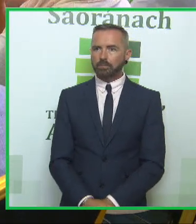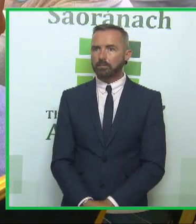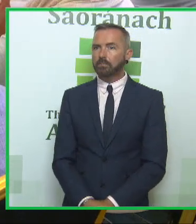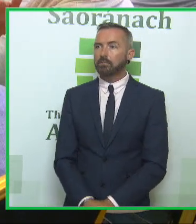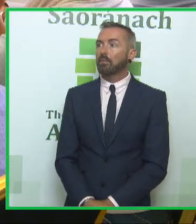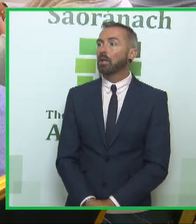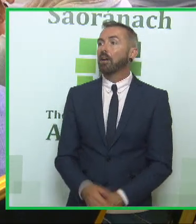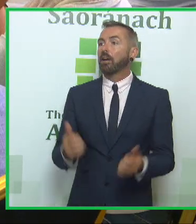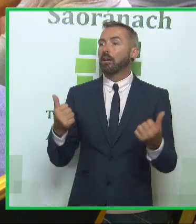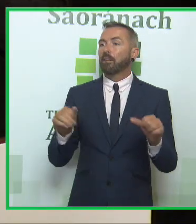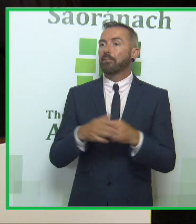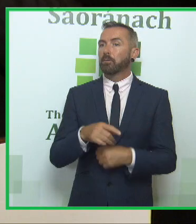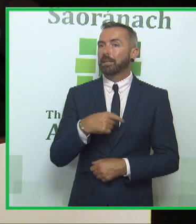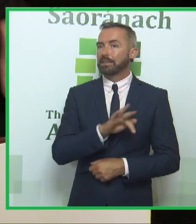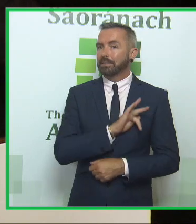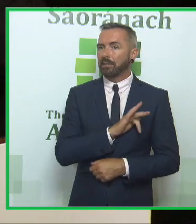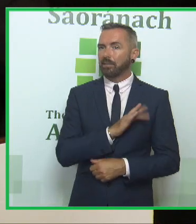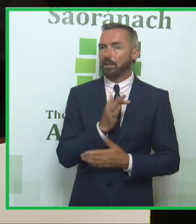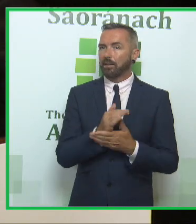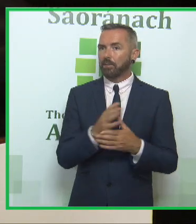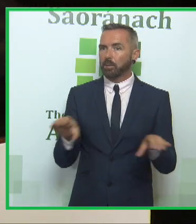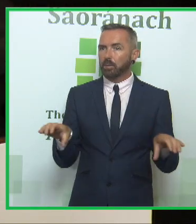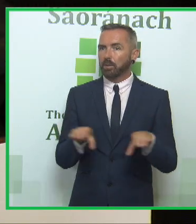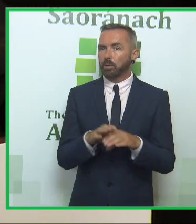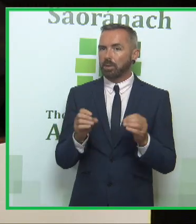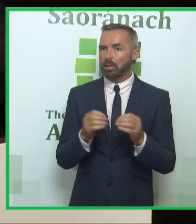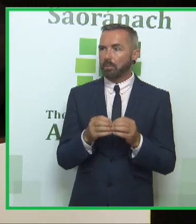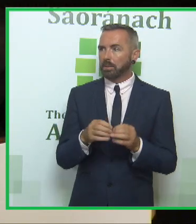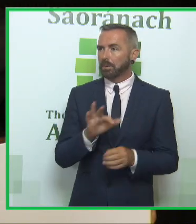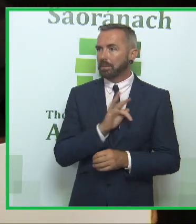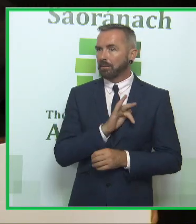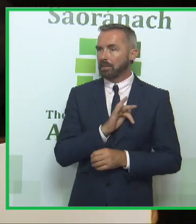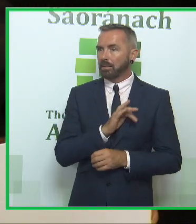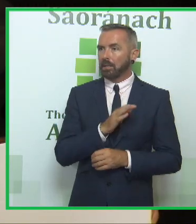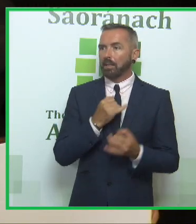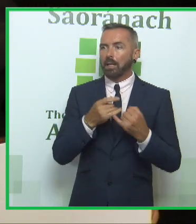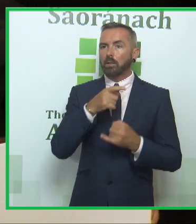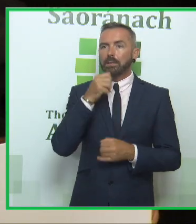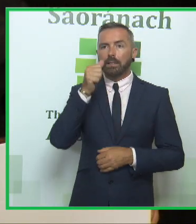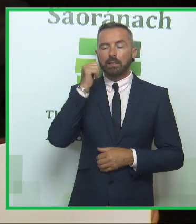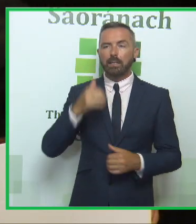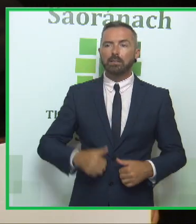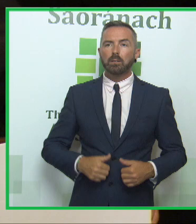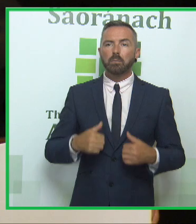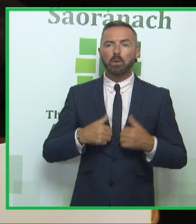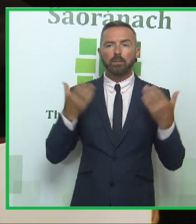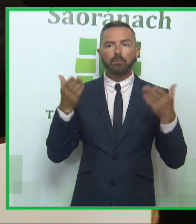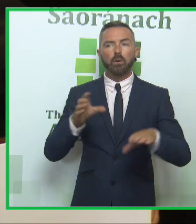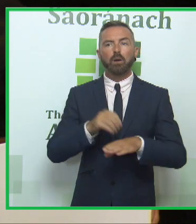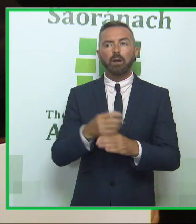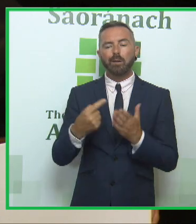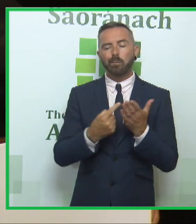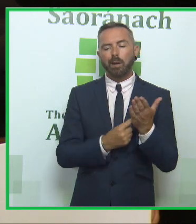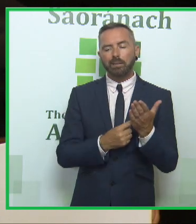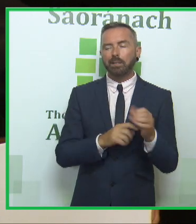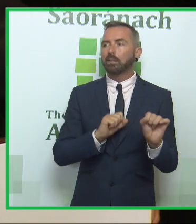So look, finally for myself, just a few closing comments, take away from myself. As we said at the start of yesterday morning, we were going to focus on policy